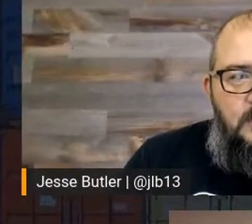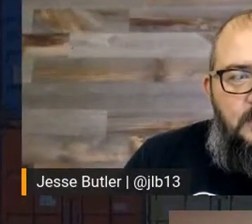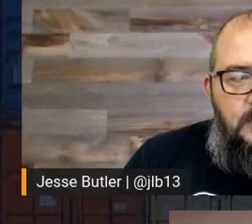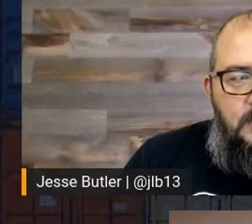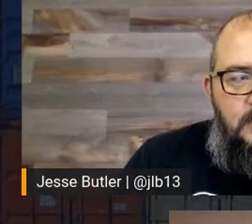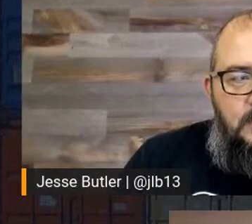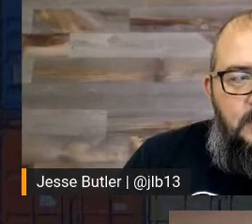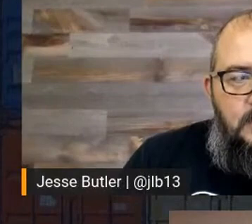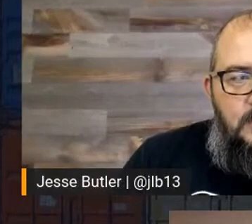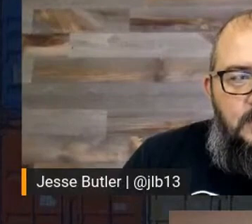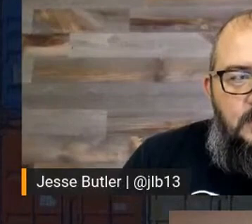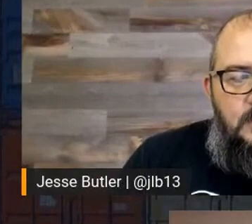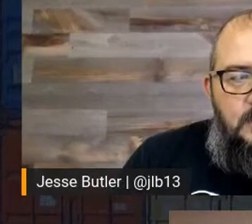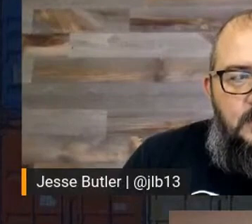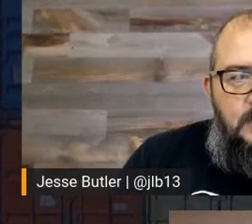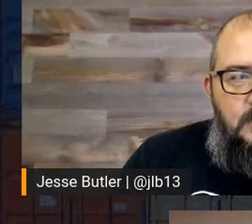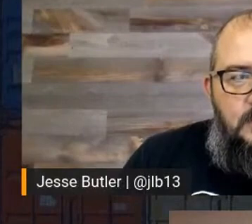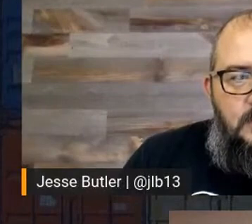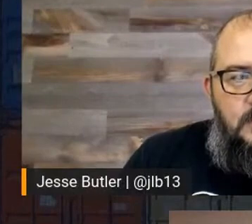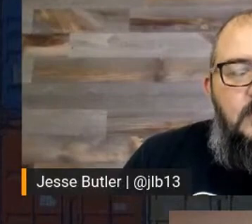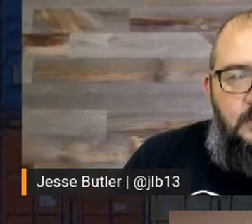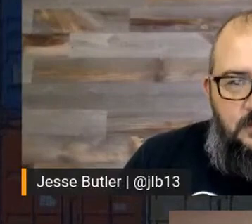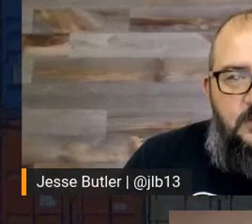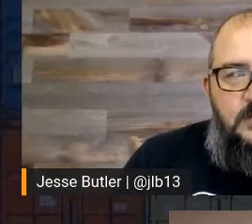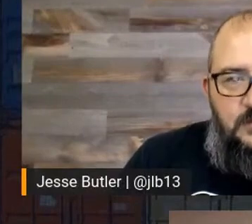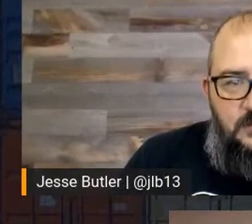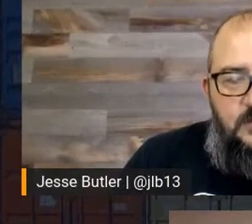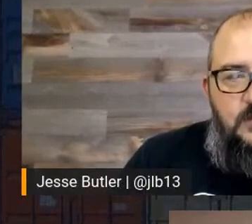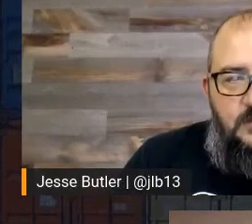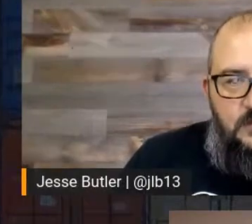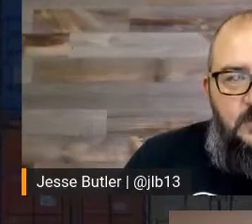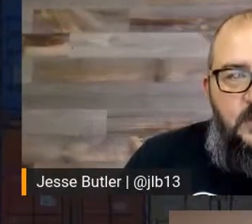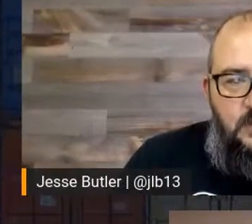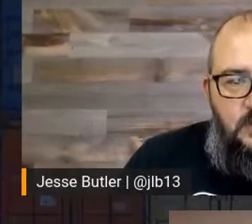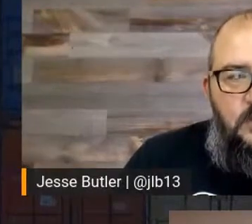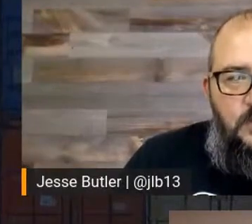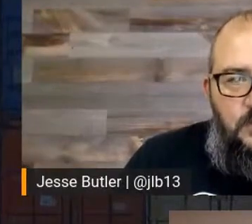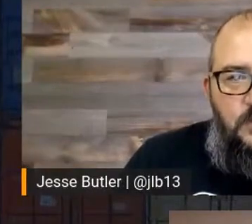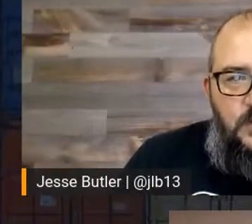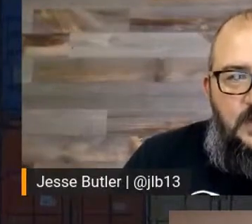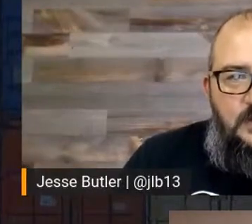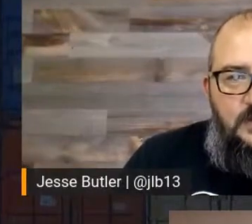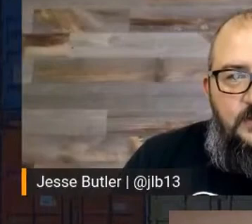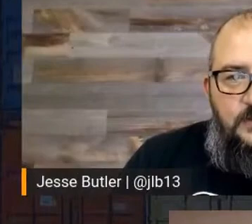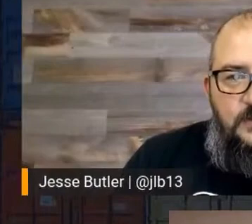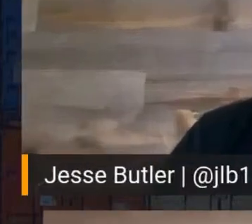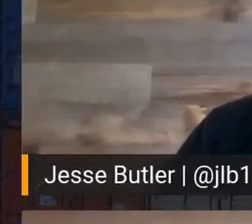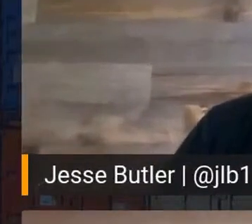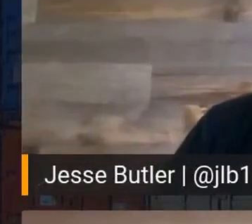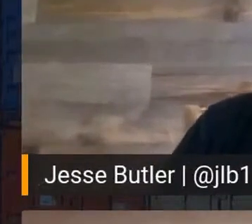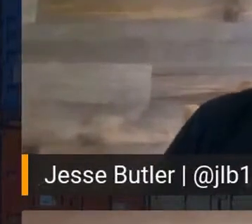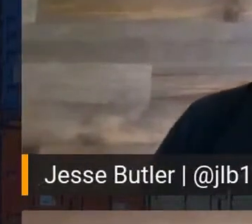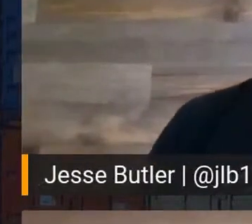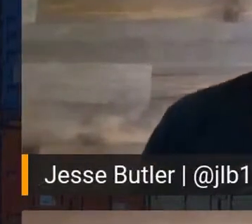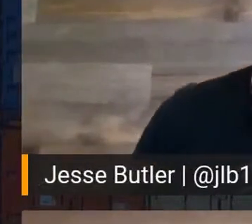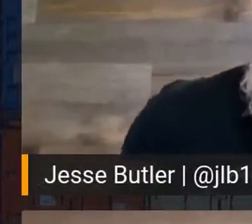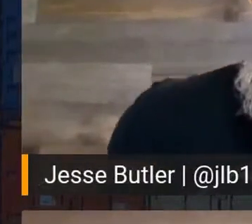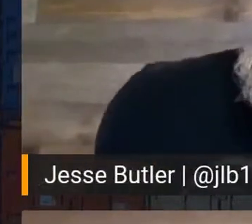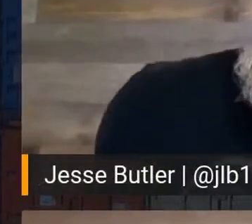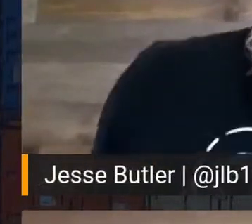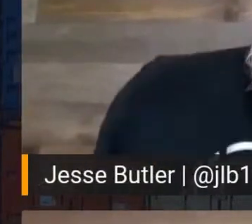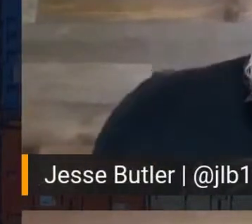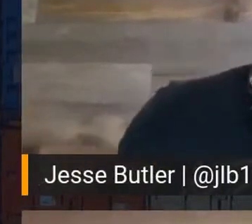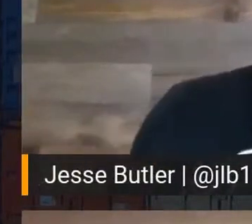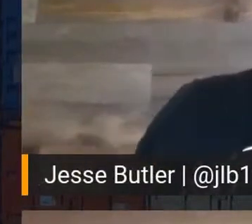the API, the AWS API to manage the resources. Right. That's and awesome. I